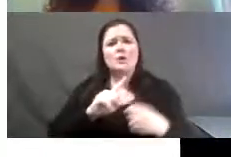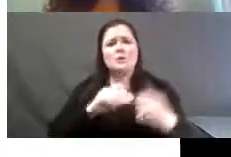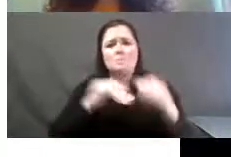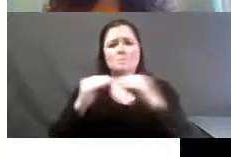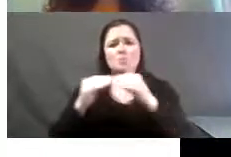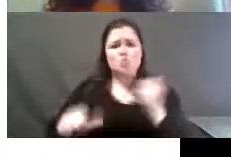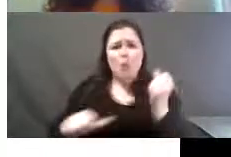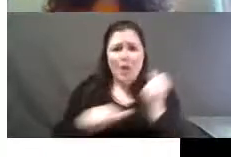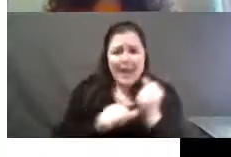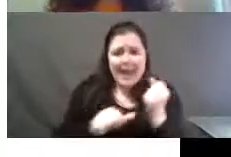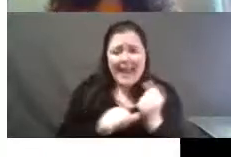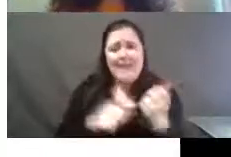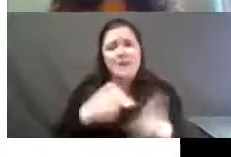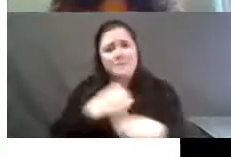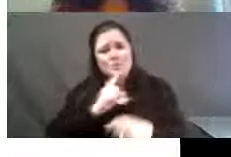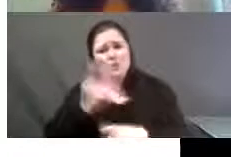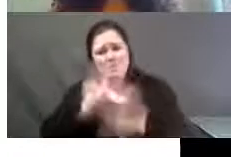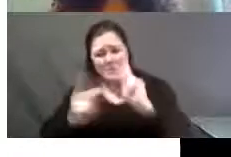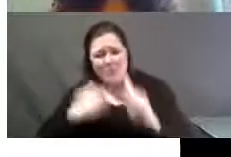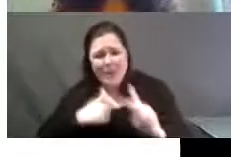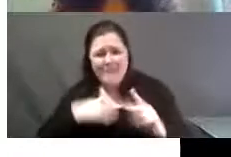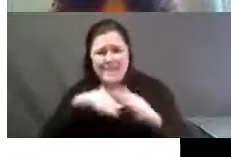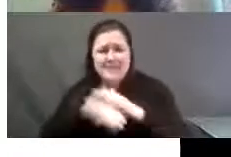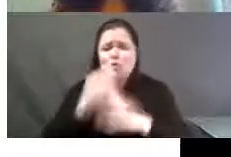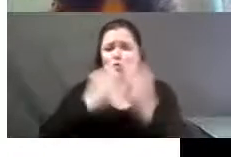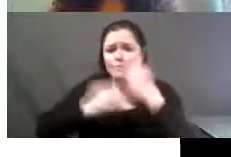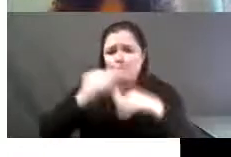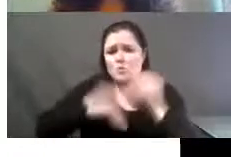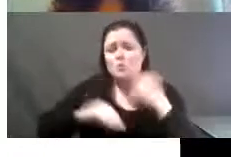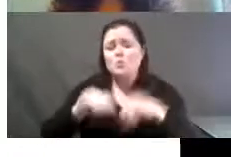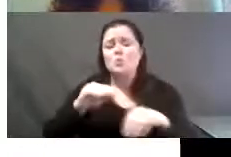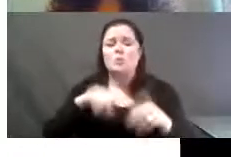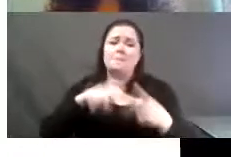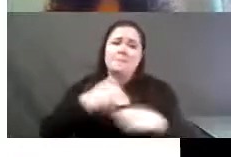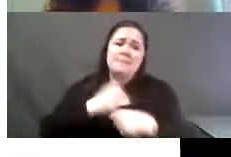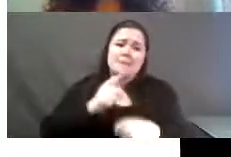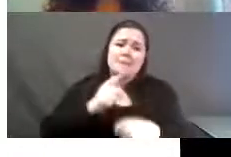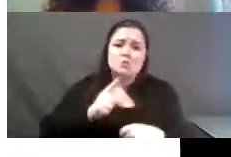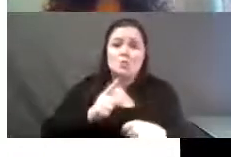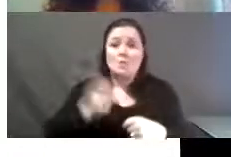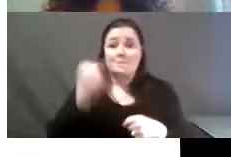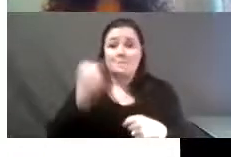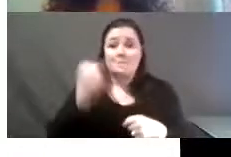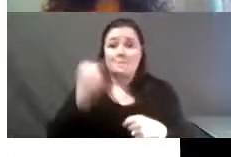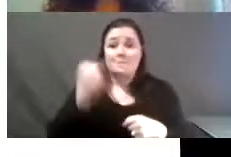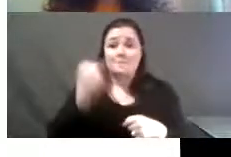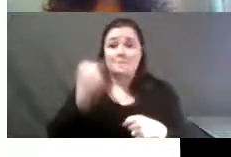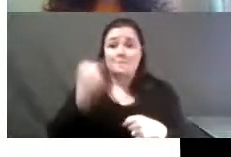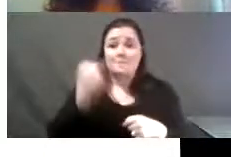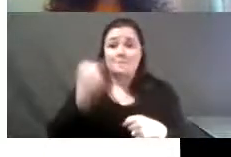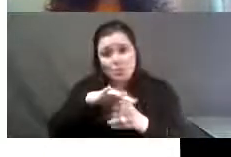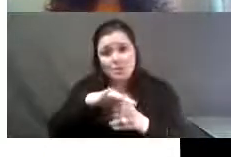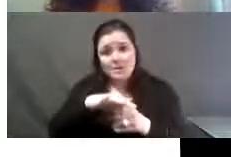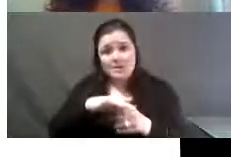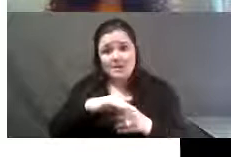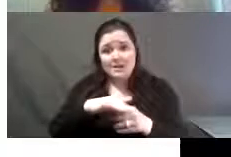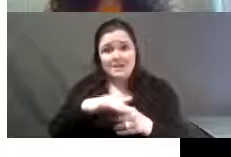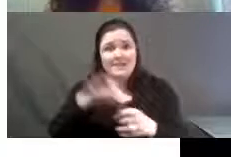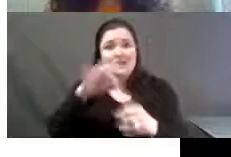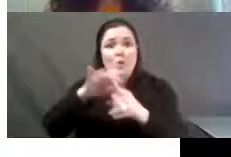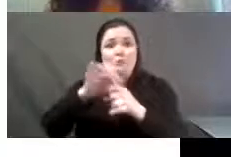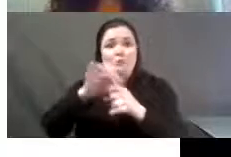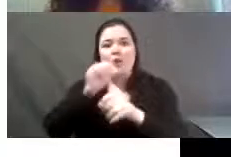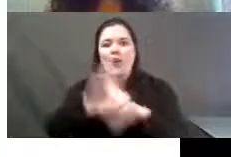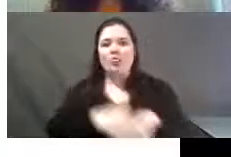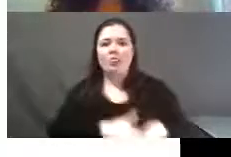food and other items of need, making sure that, if they do want to vote, that their votes aren't suppressed, validating